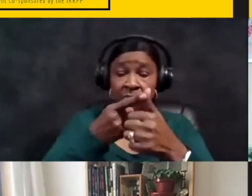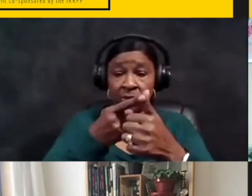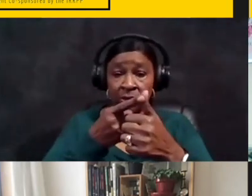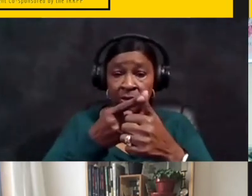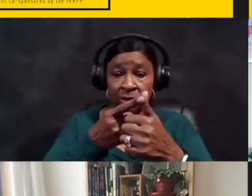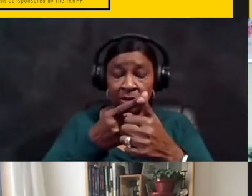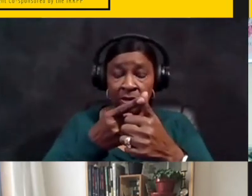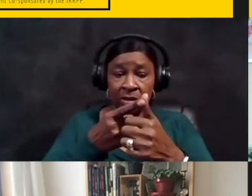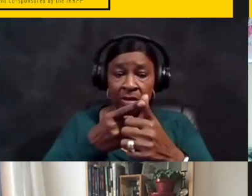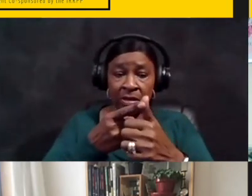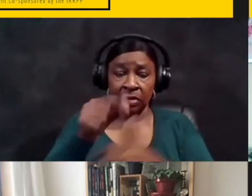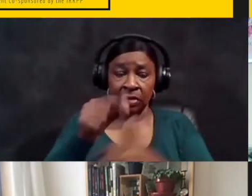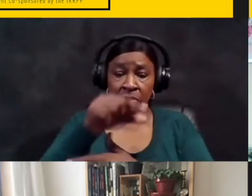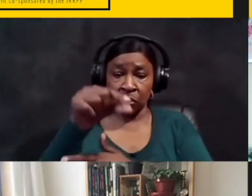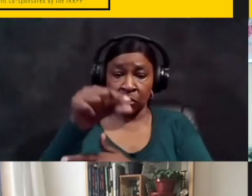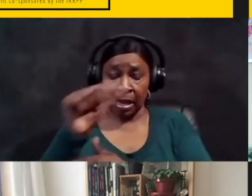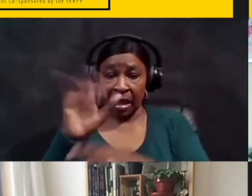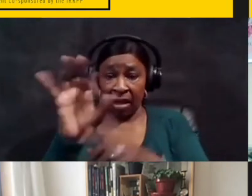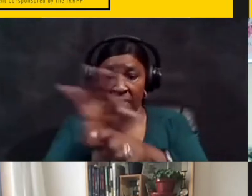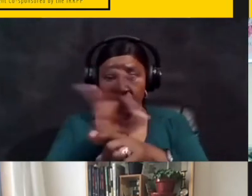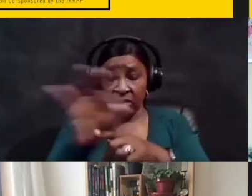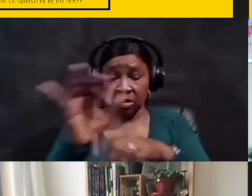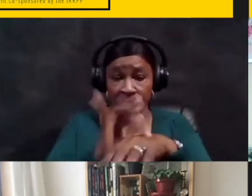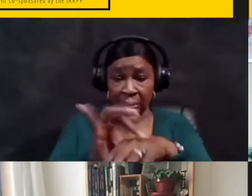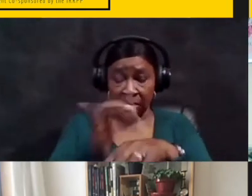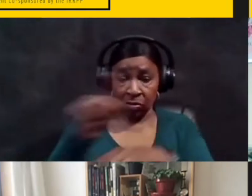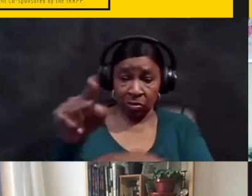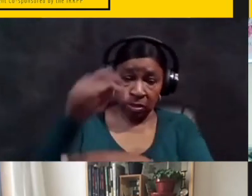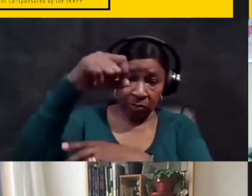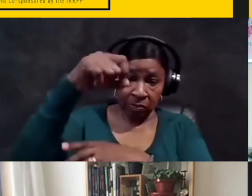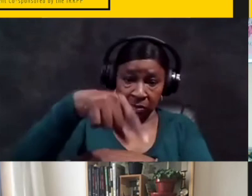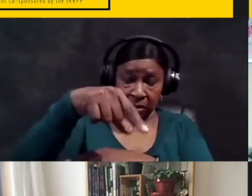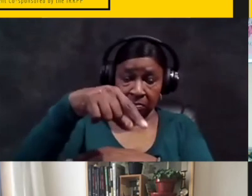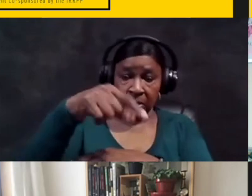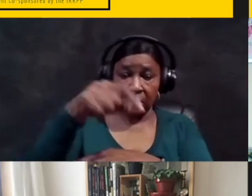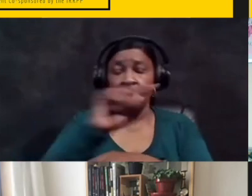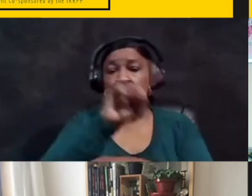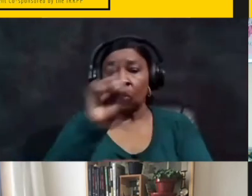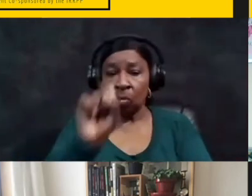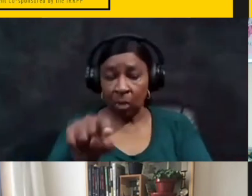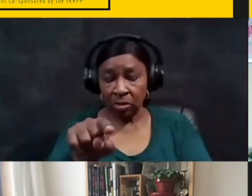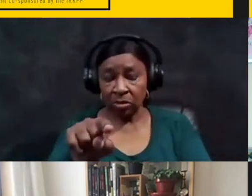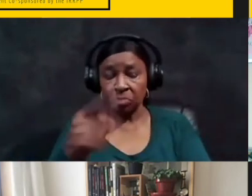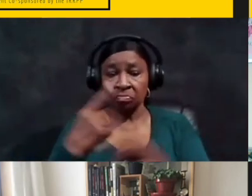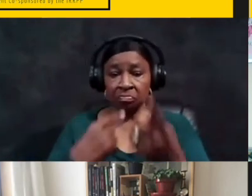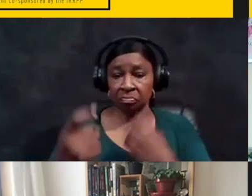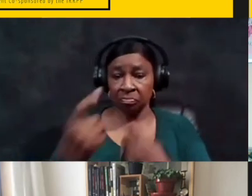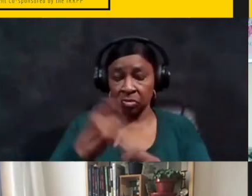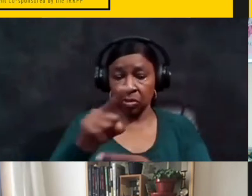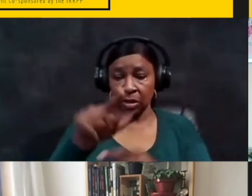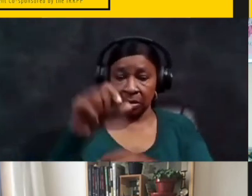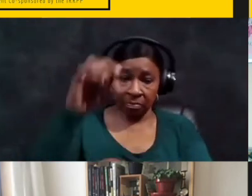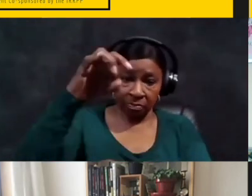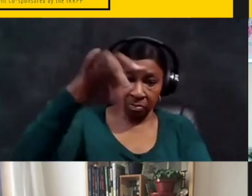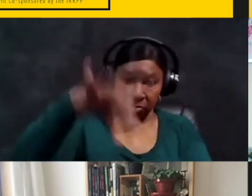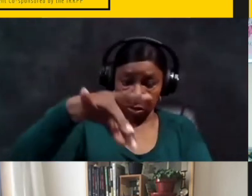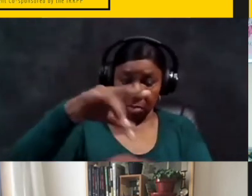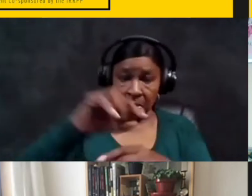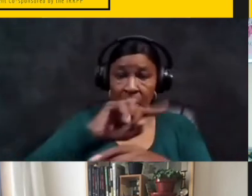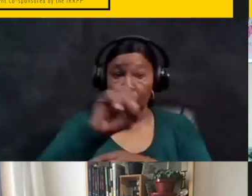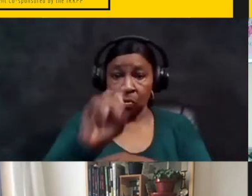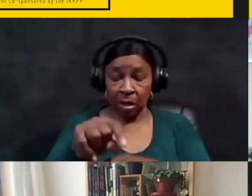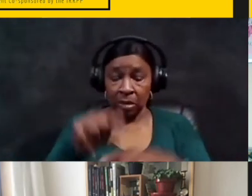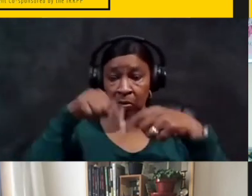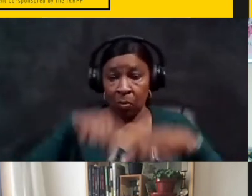is a Q&A function available for you to drop in any questions you have. You can drop the questions in as the speakers